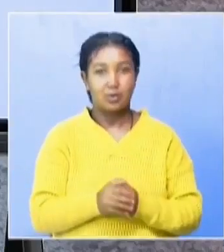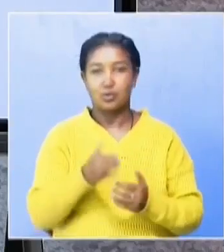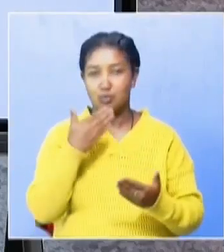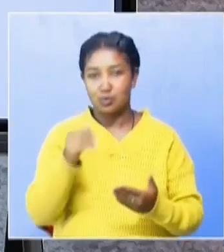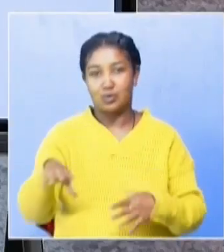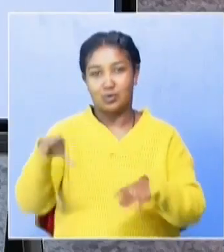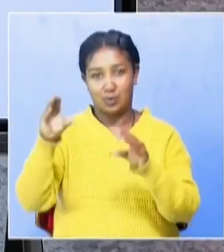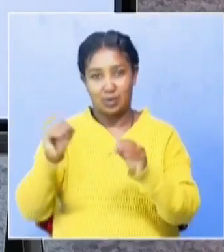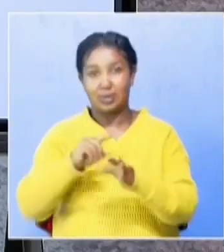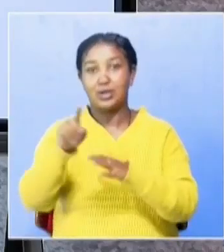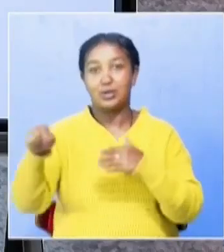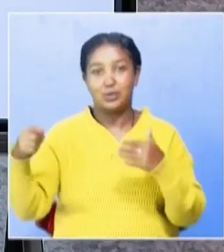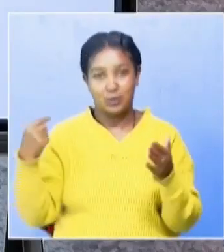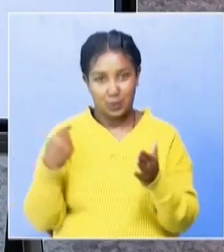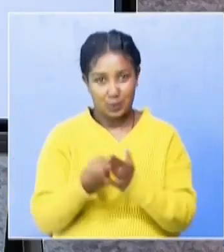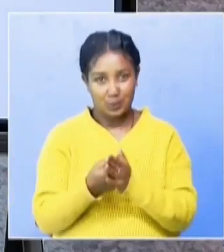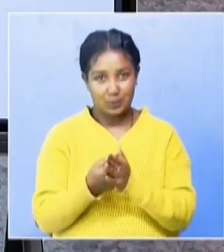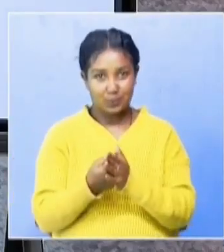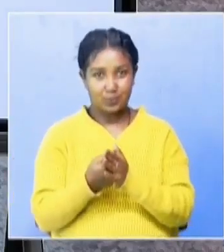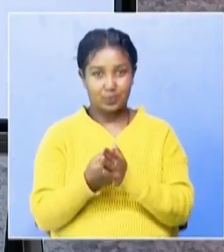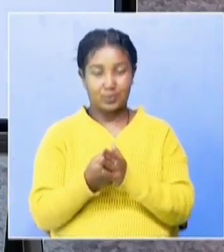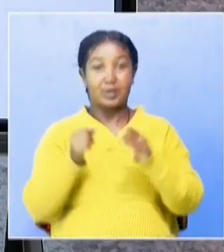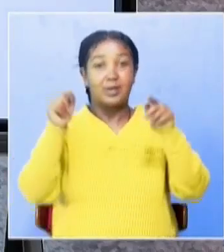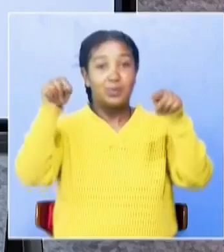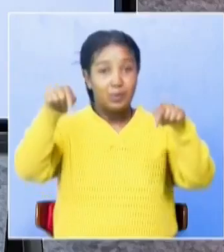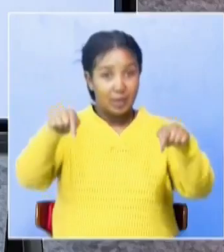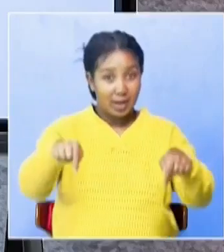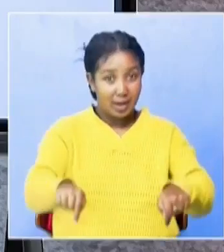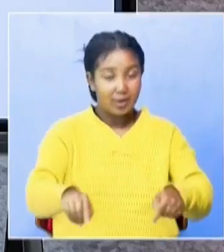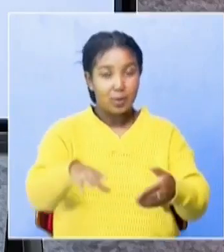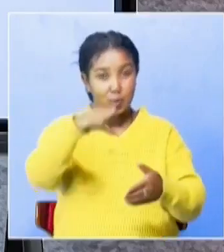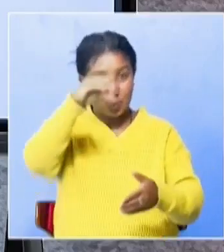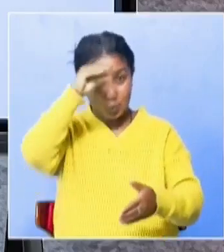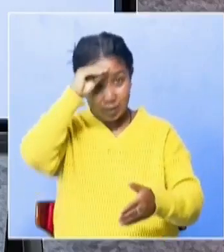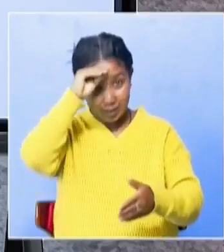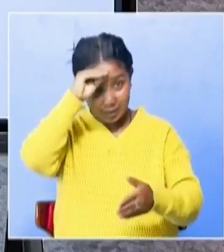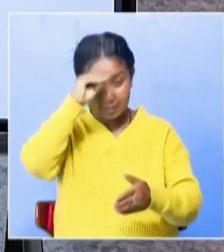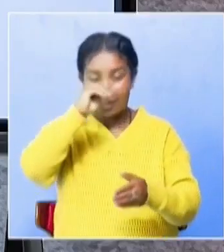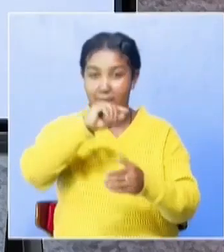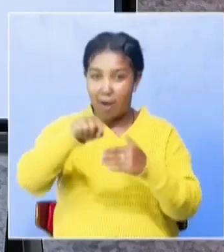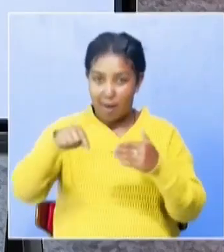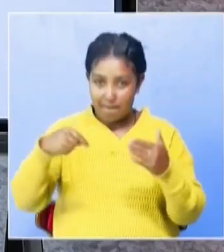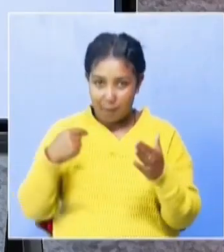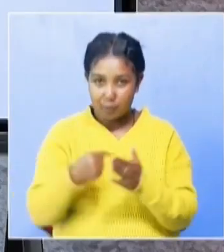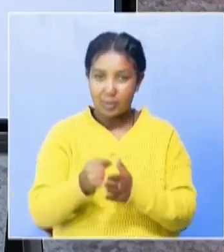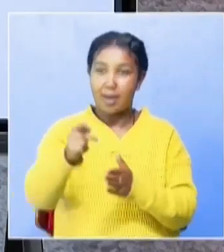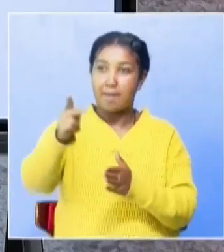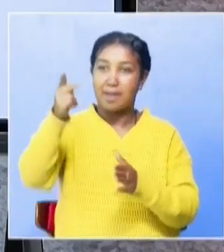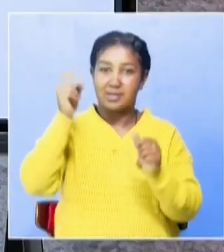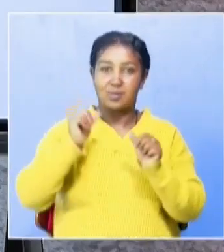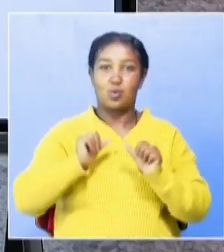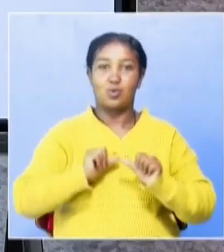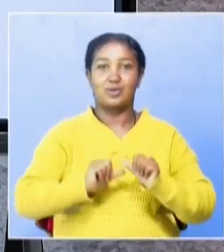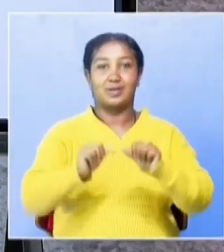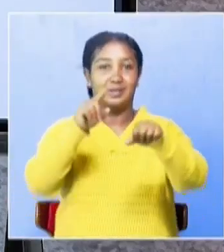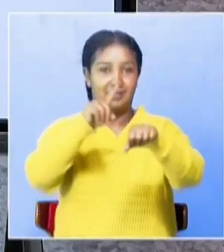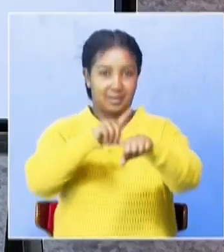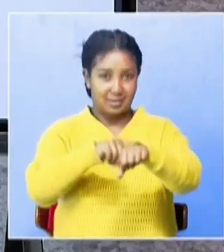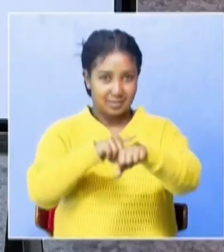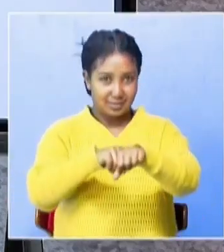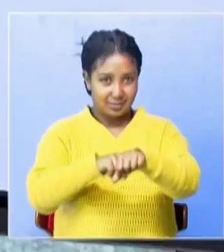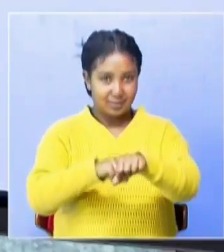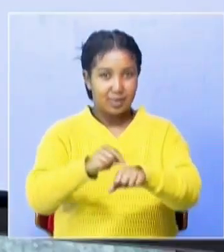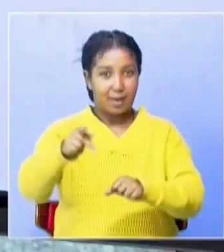student. So, today we are going to learn about the past continuous tense.